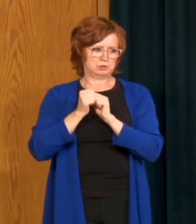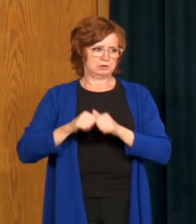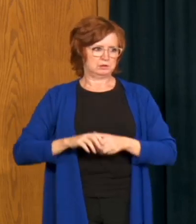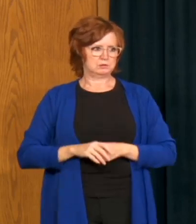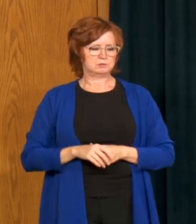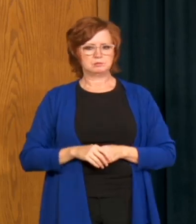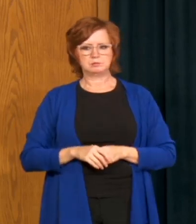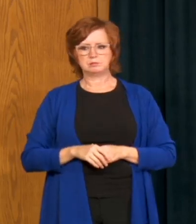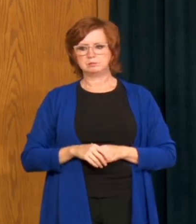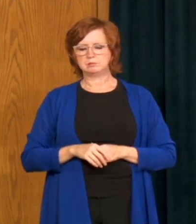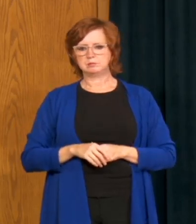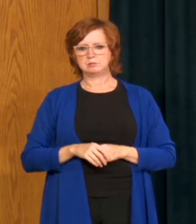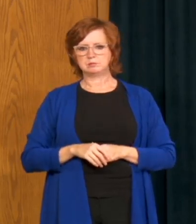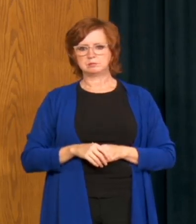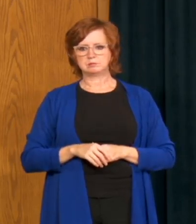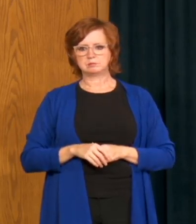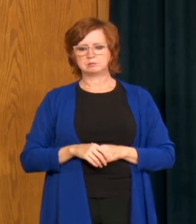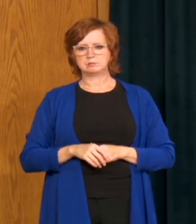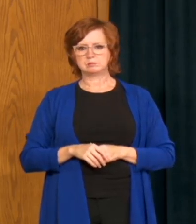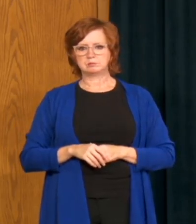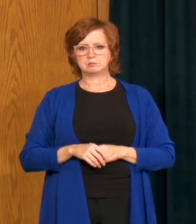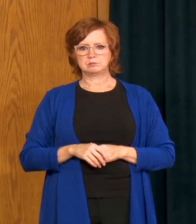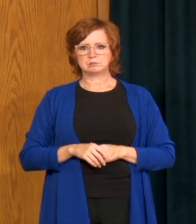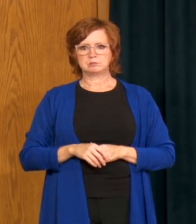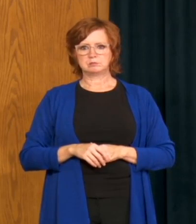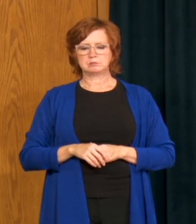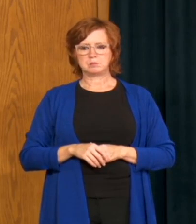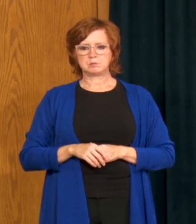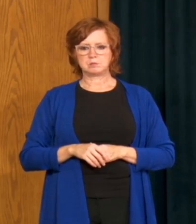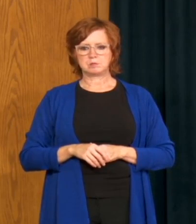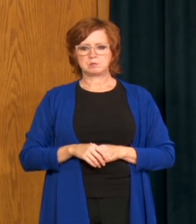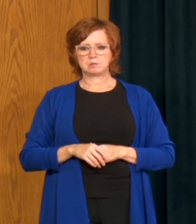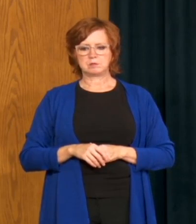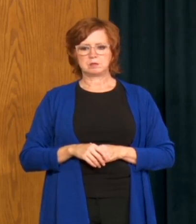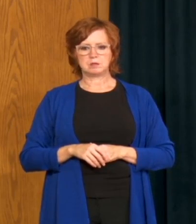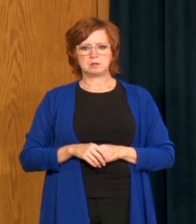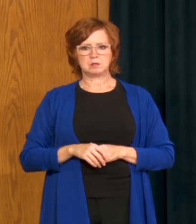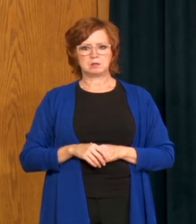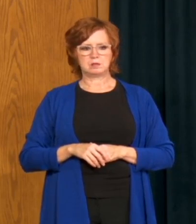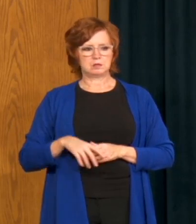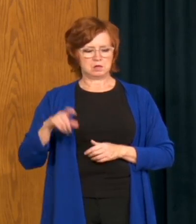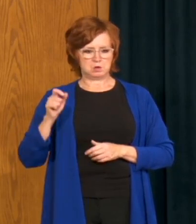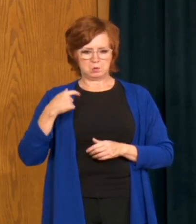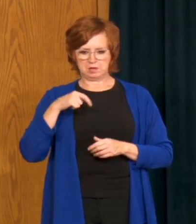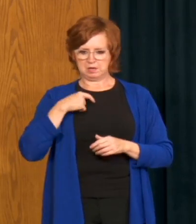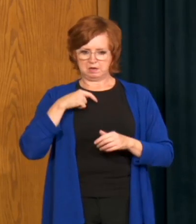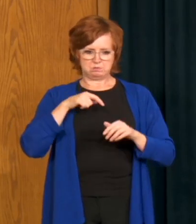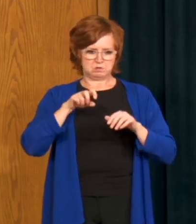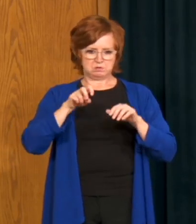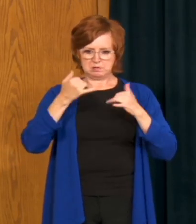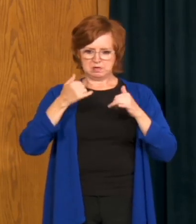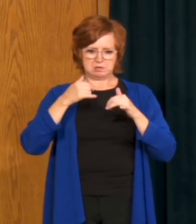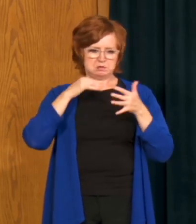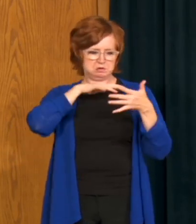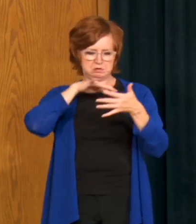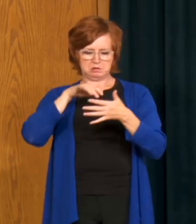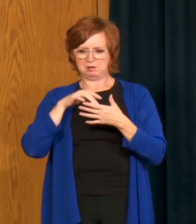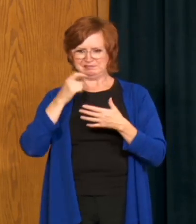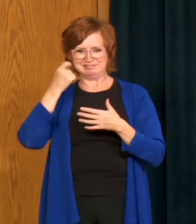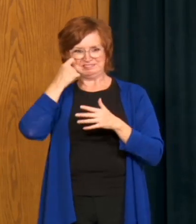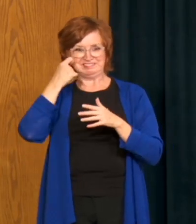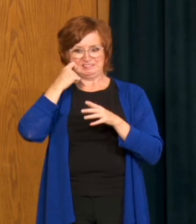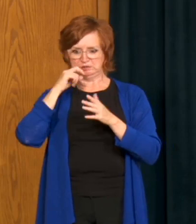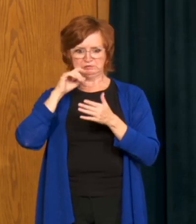to just sit back and have a look at this this particular decision, of which I just learned